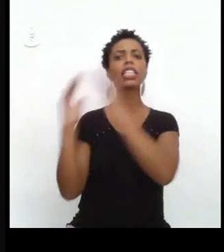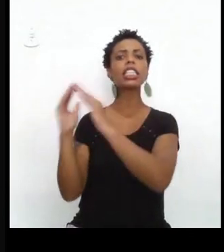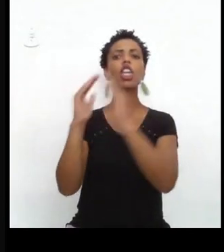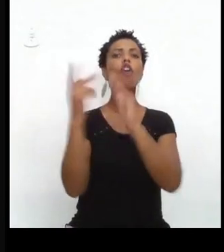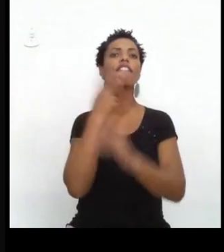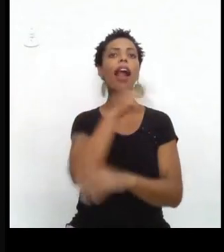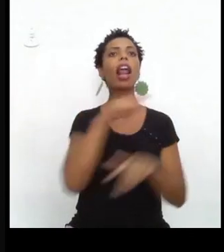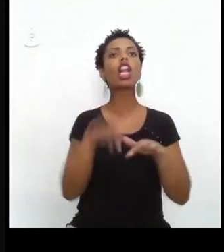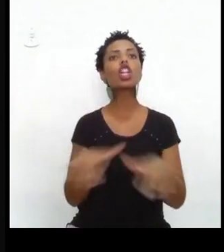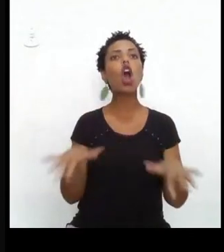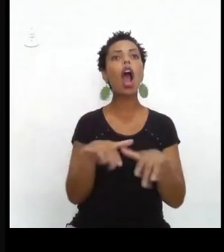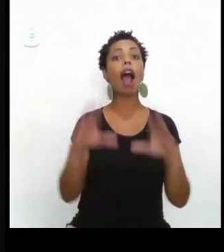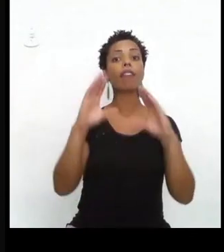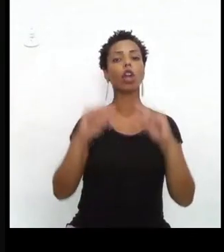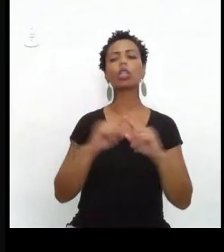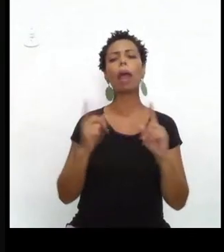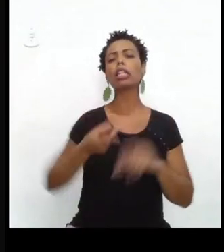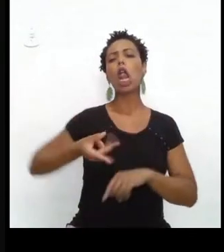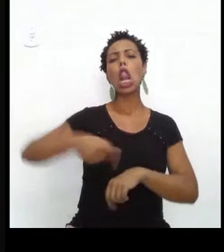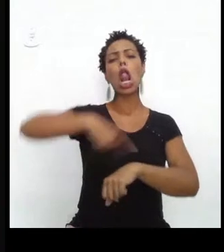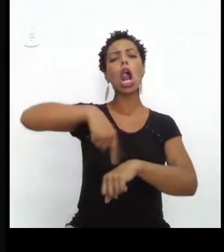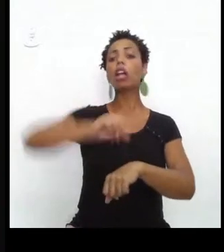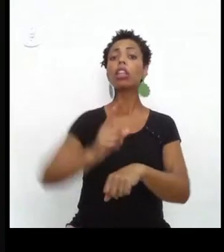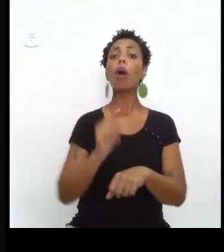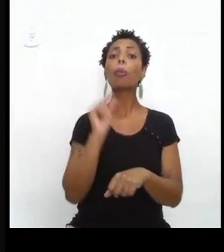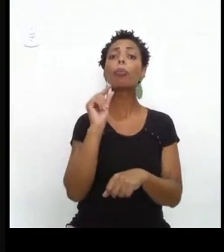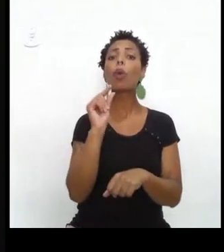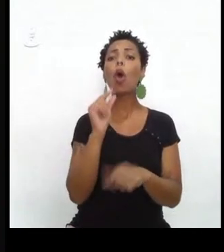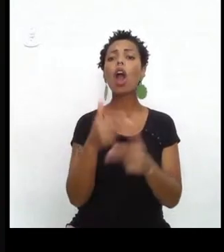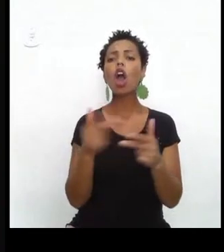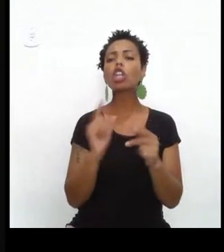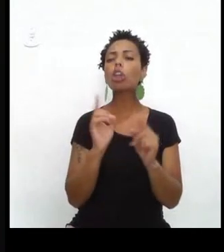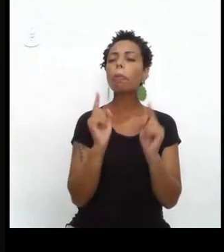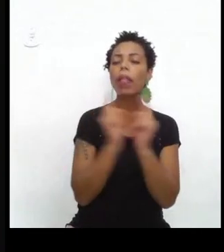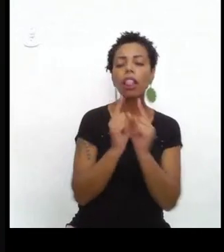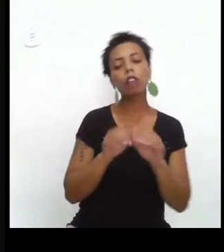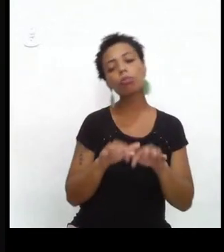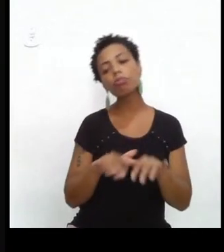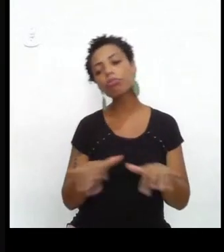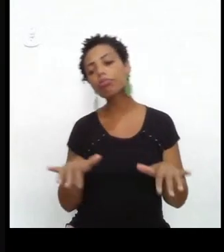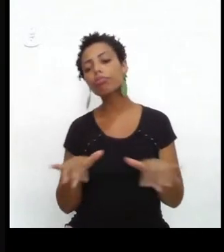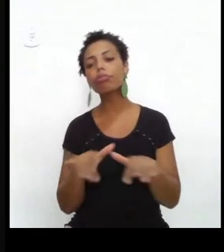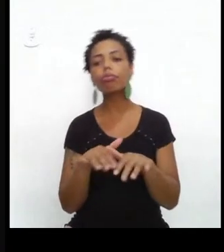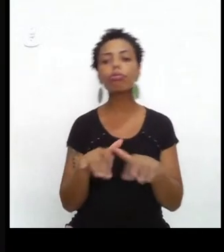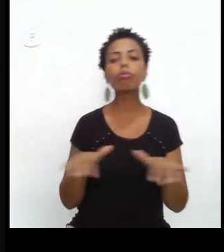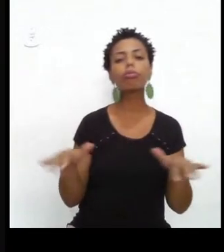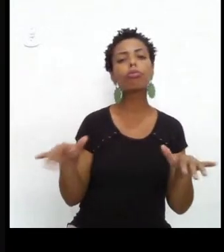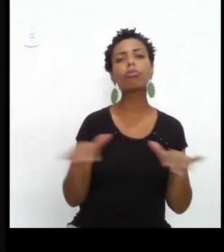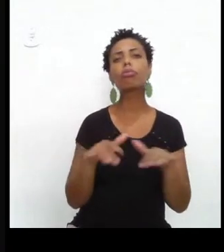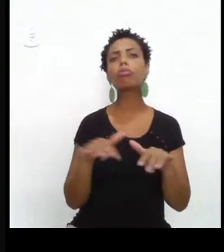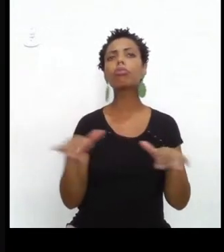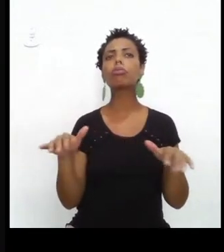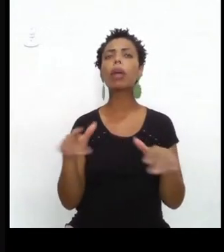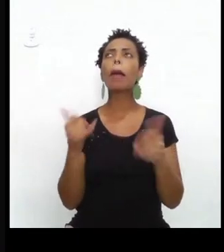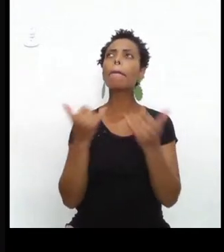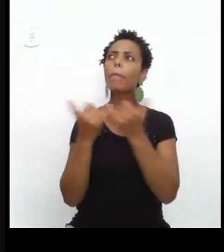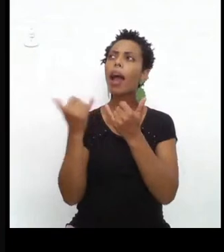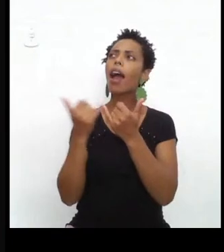be as short Fight Night Como fazer chan habitacle família Malik até que não vai adiantar